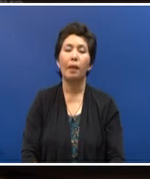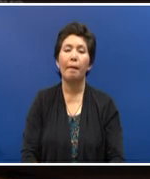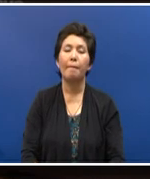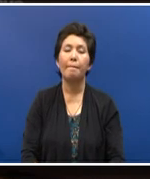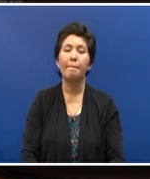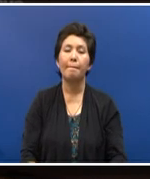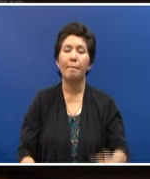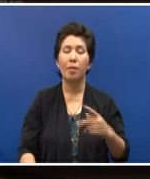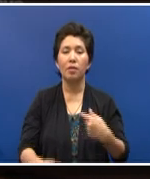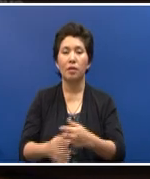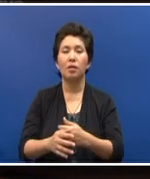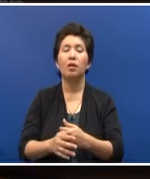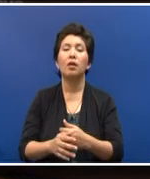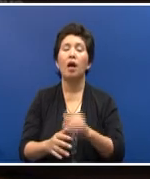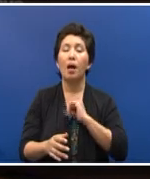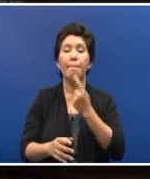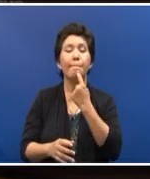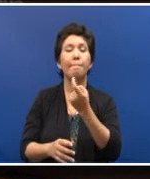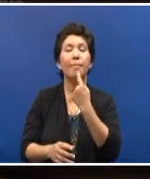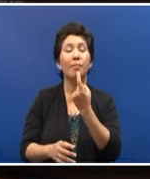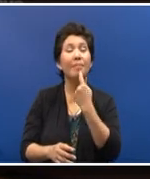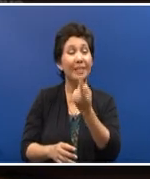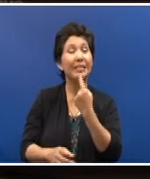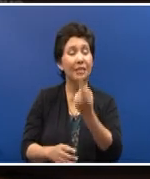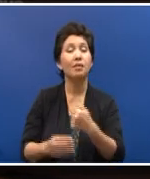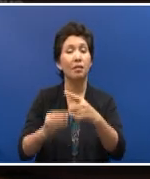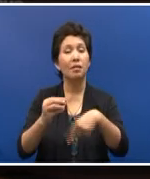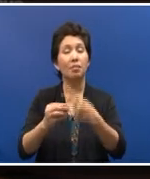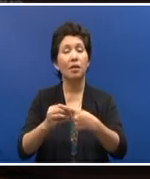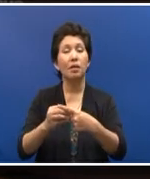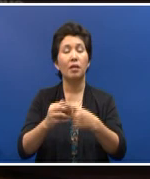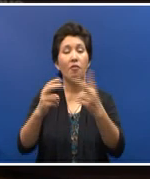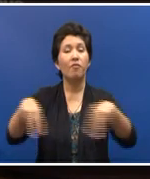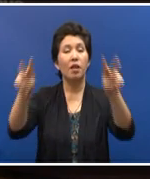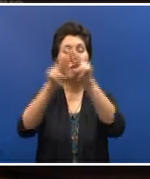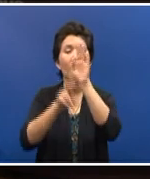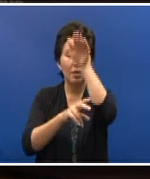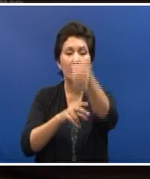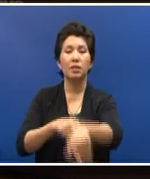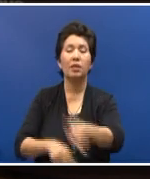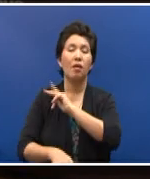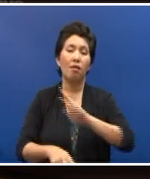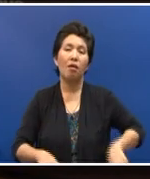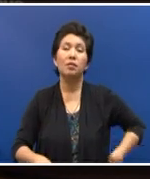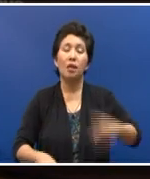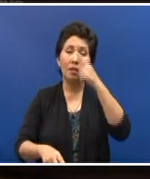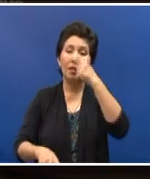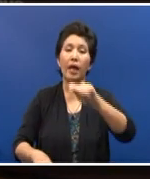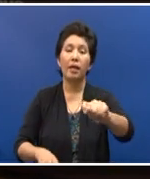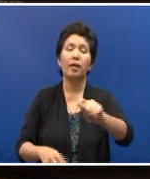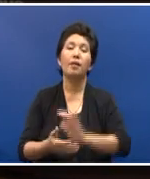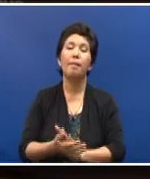okay, in previous tutorial, okay, just now I mentioned about the value of elephant during King Mongkut period. Okay.